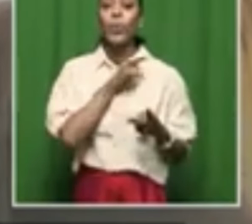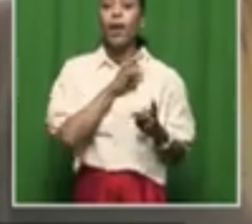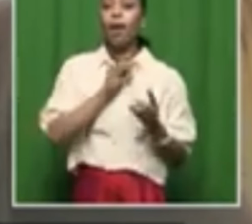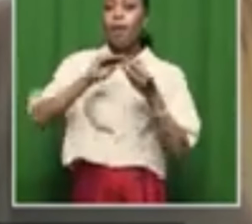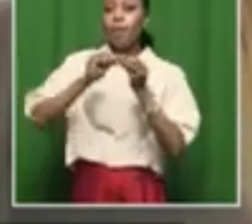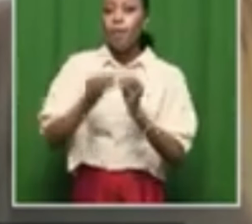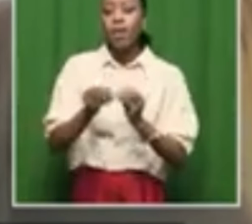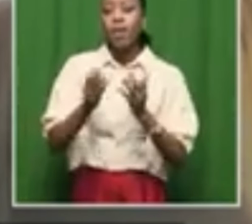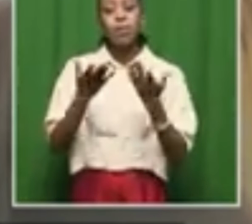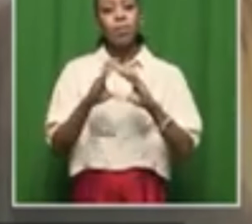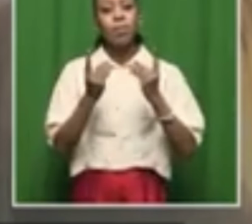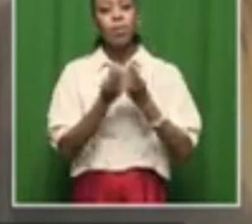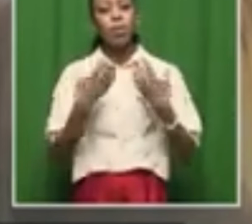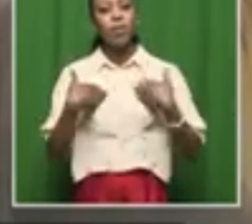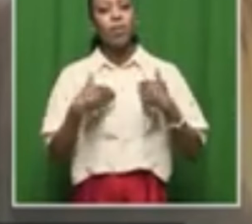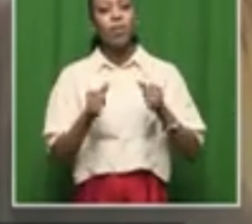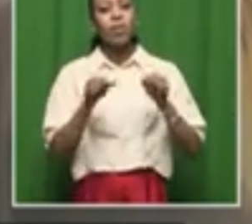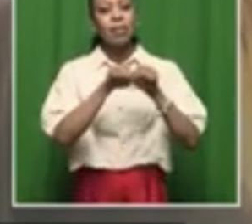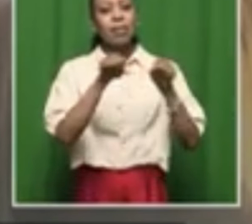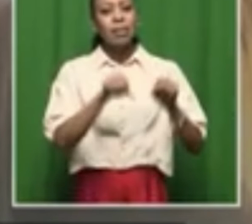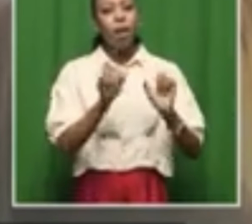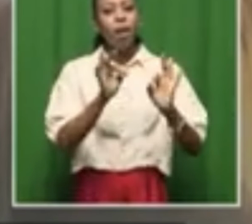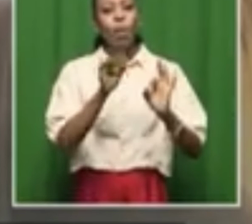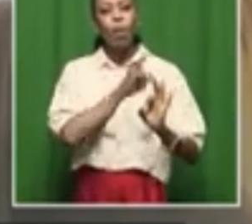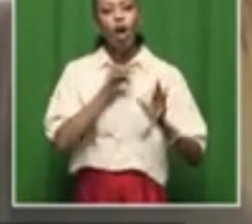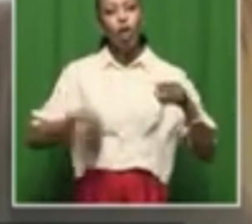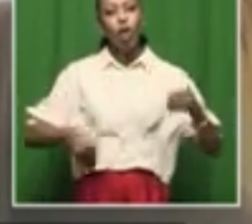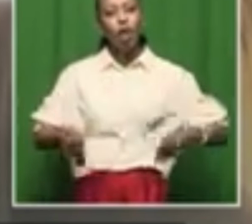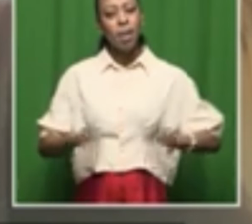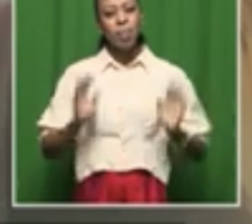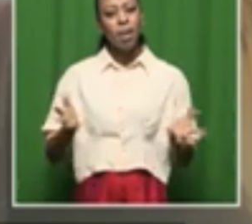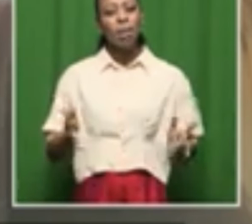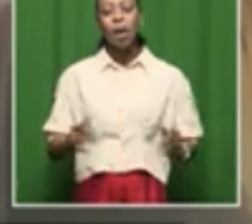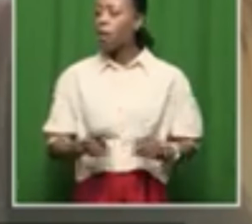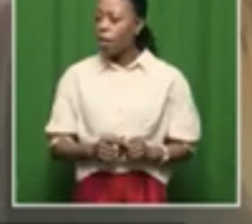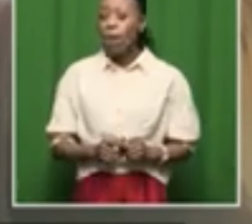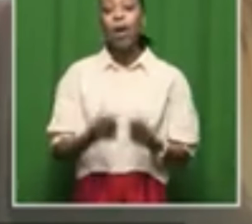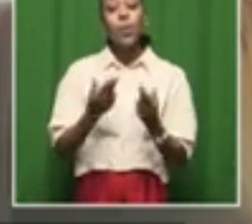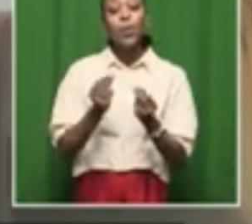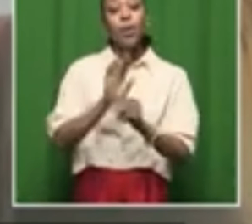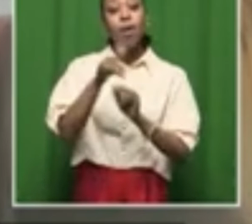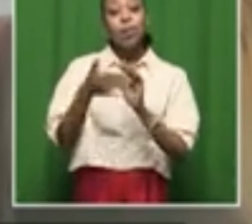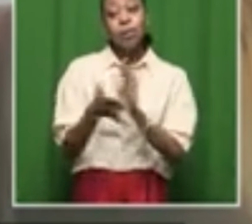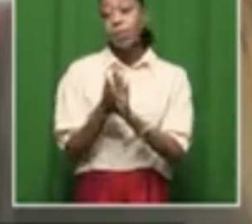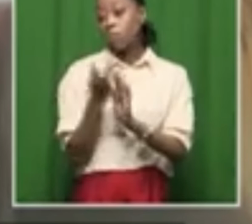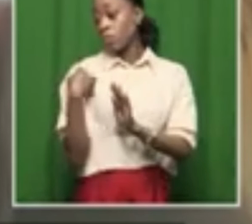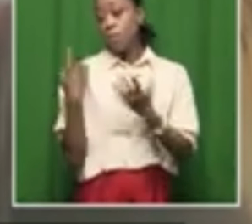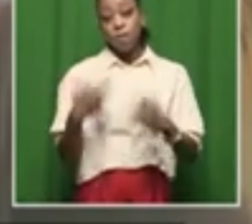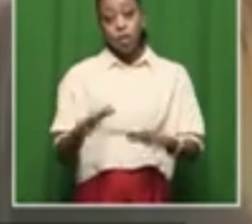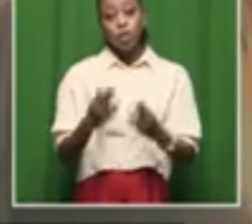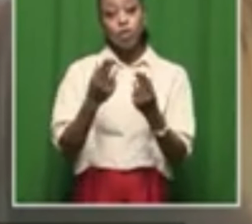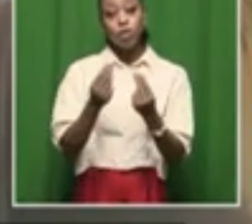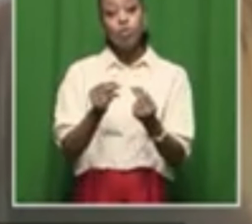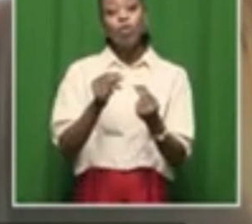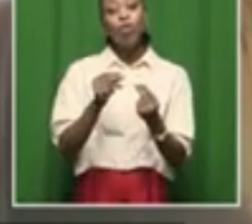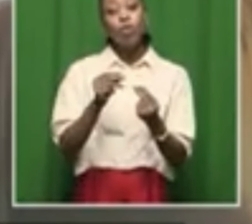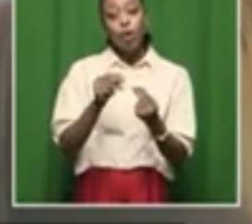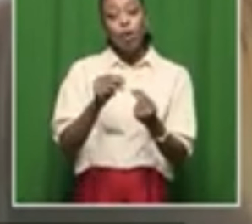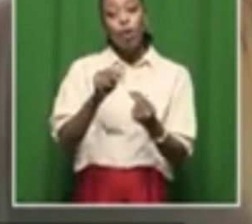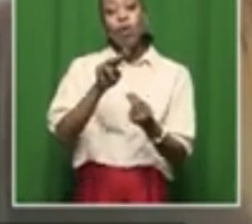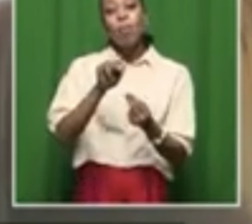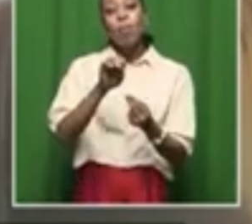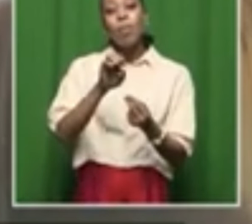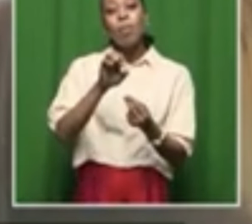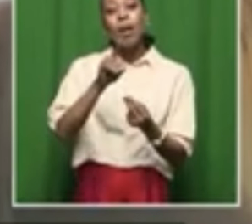fix the healthcare system because there are corrupt people against us. We have done everything Very recently, on medical legal cases, we have